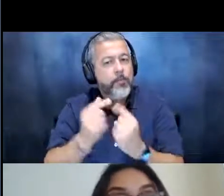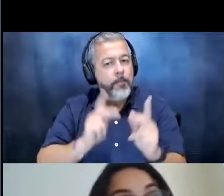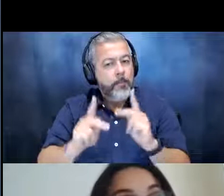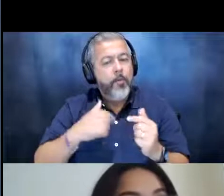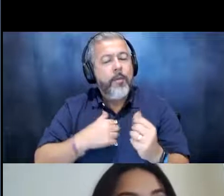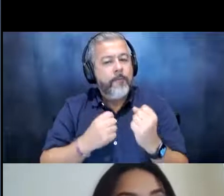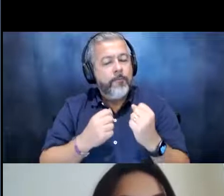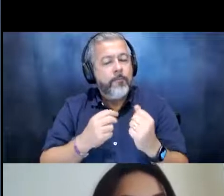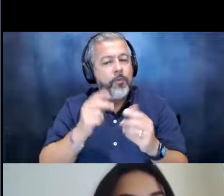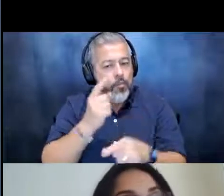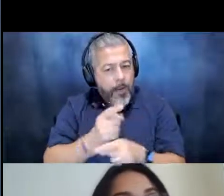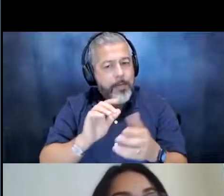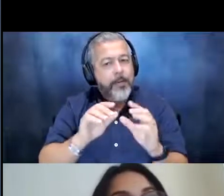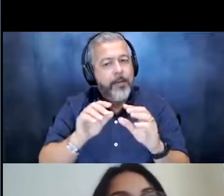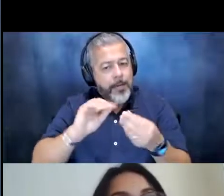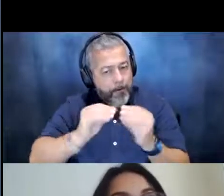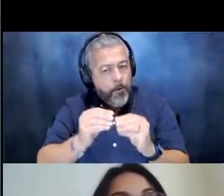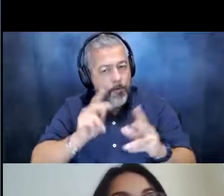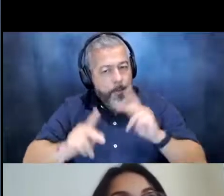right amount of people as well, so we're